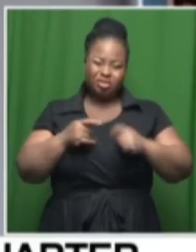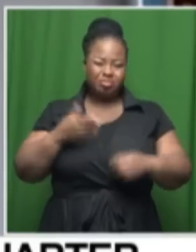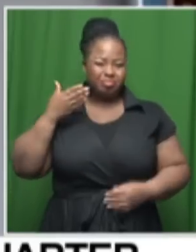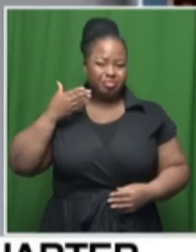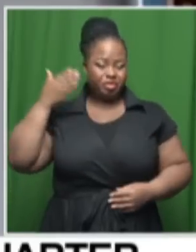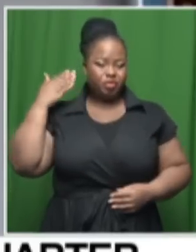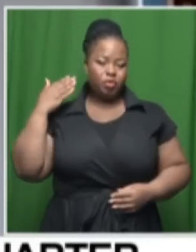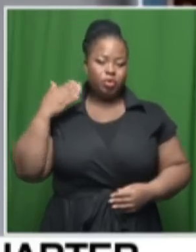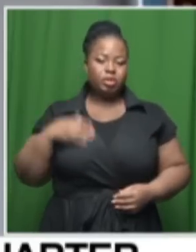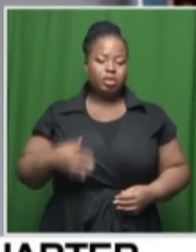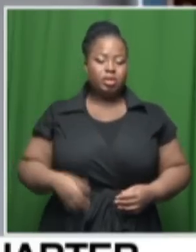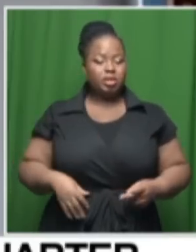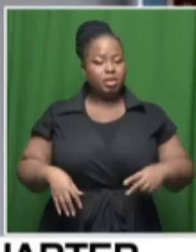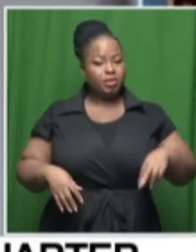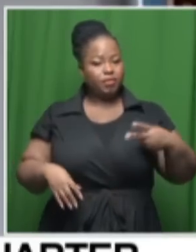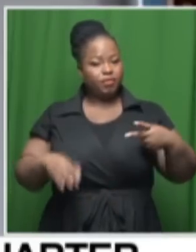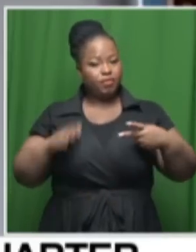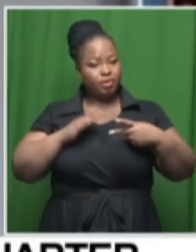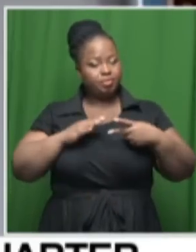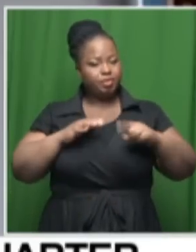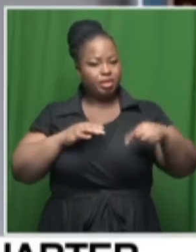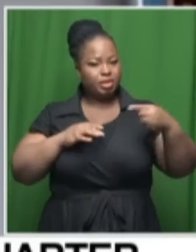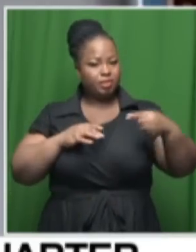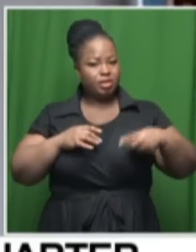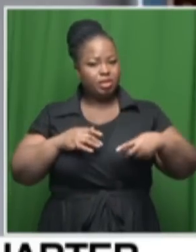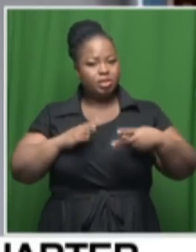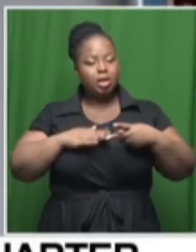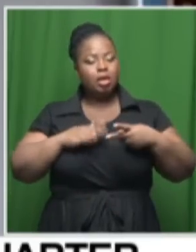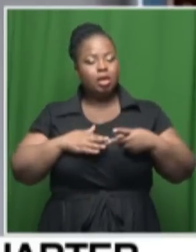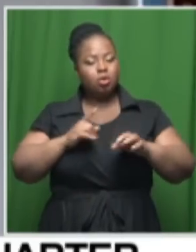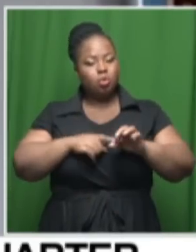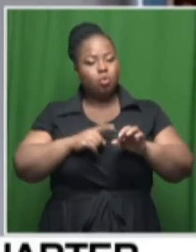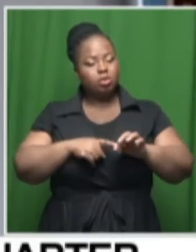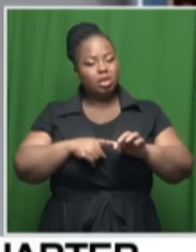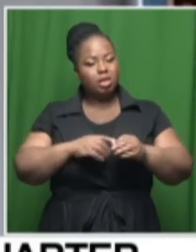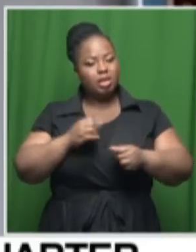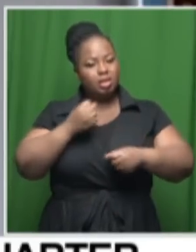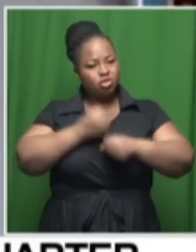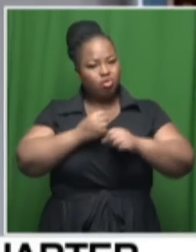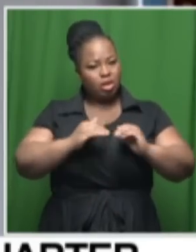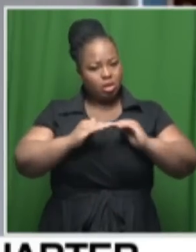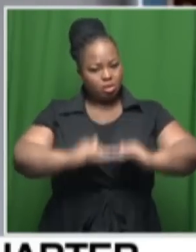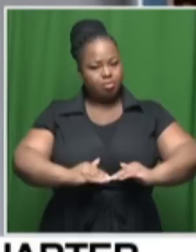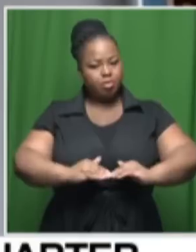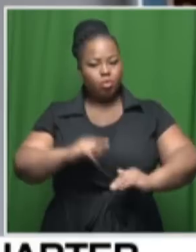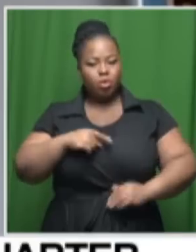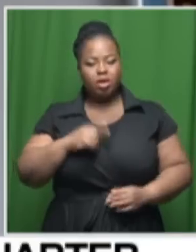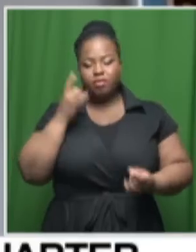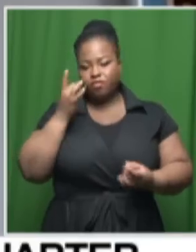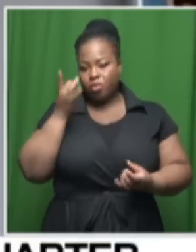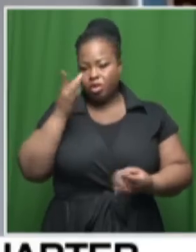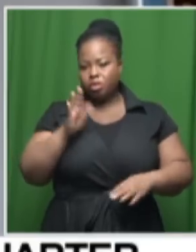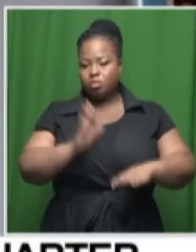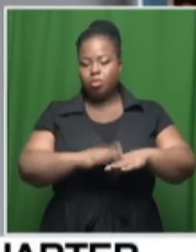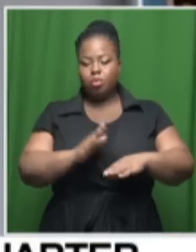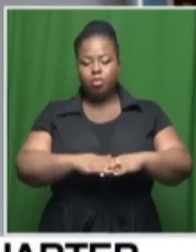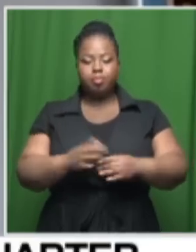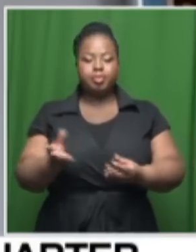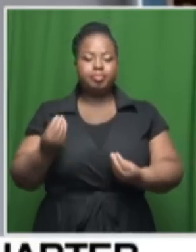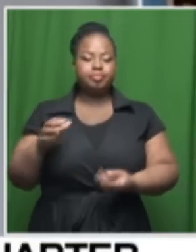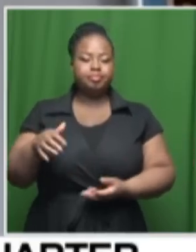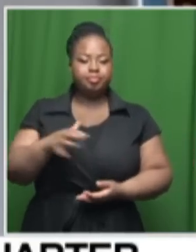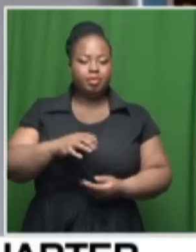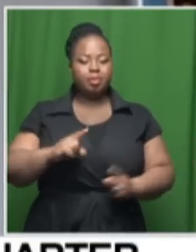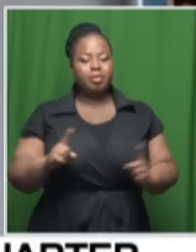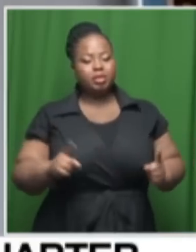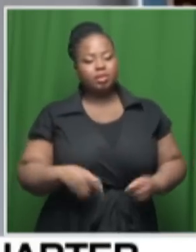In the first quarter, for example, that was revised down a little bit because you get more and more data. But the important point is economies